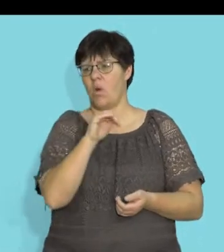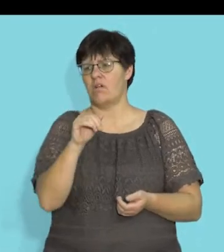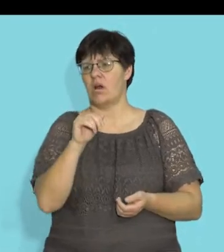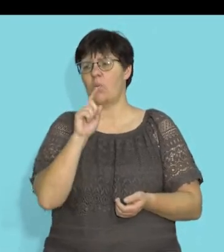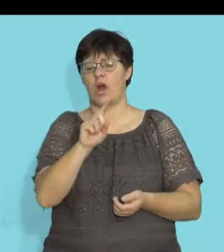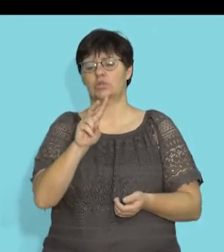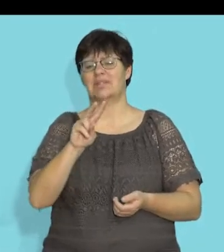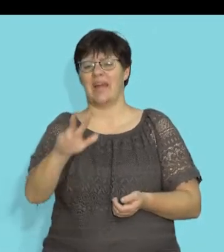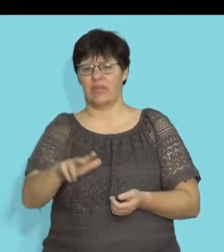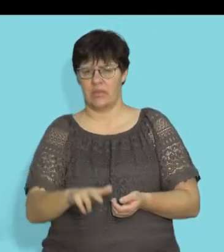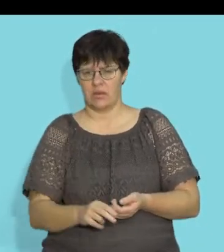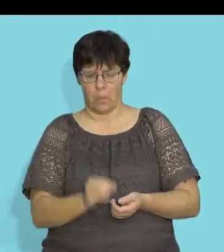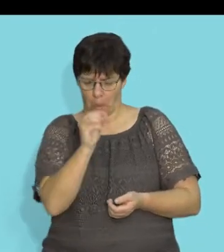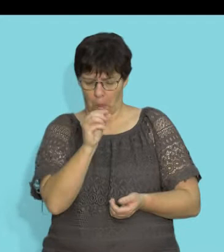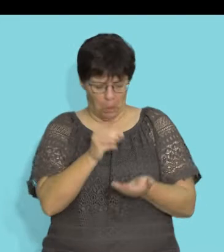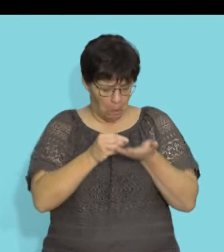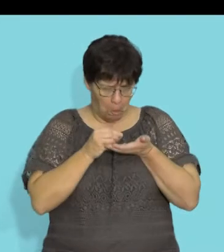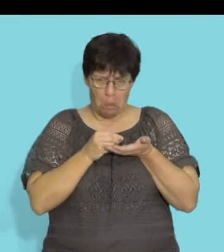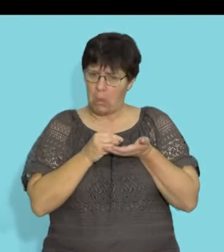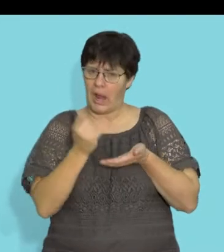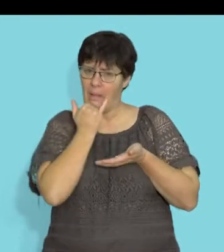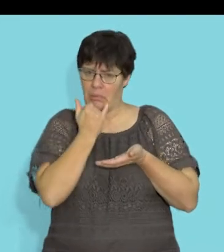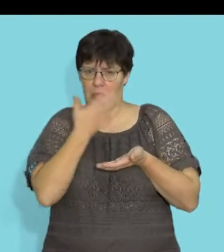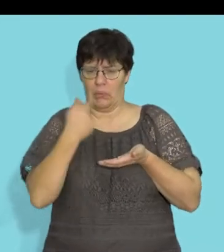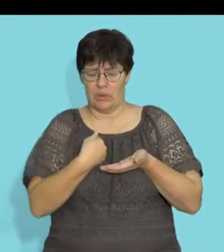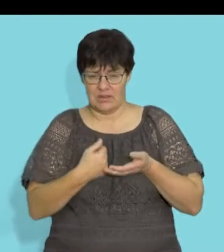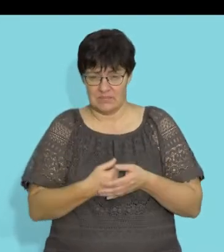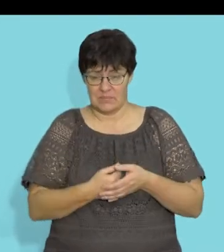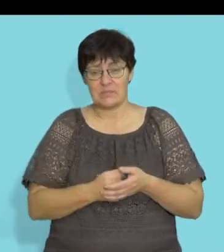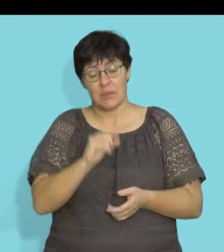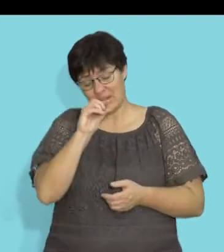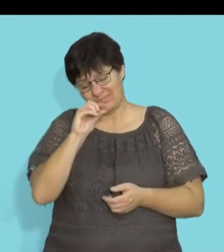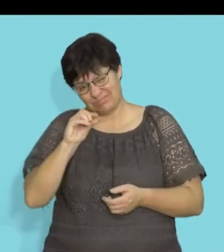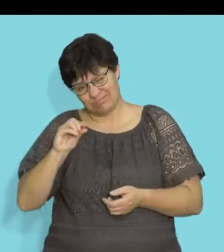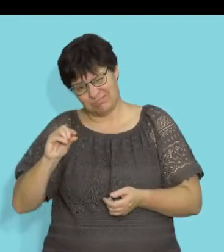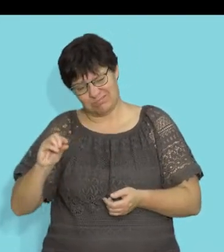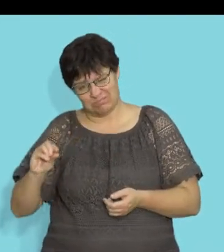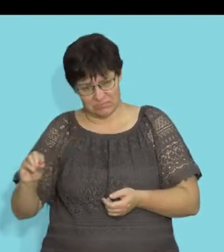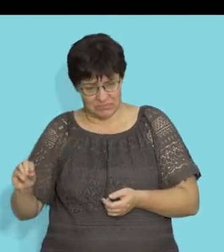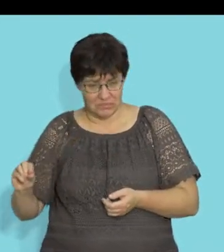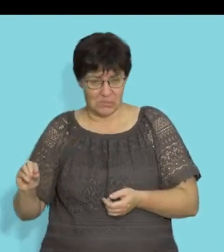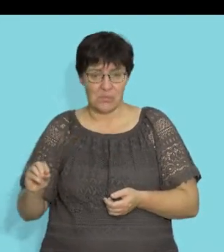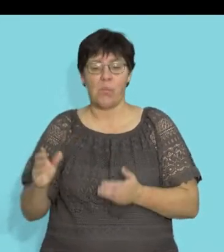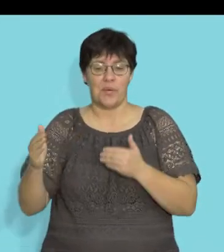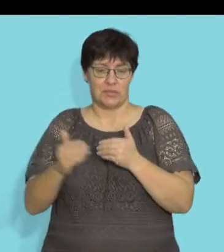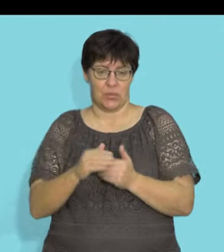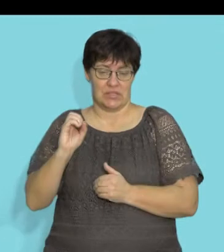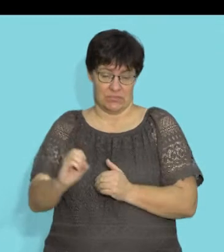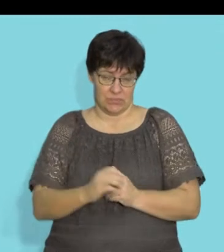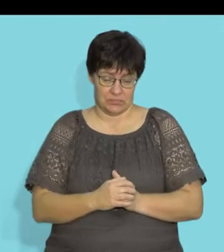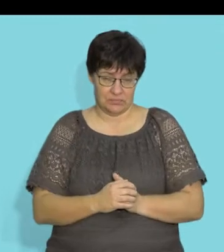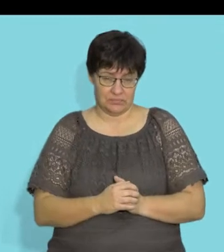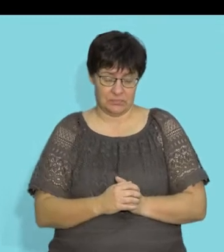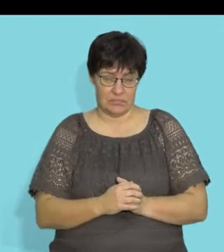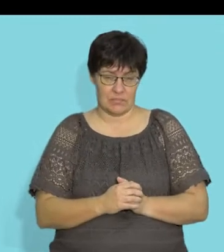28th of a cake, no one's going to be happy with that. But if these fractions continue on and on, they're going to get closer to